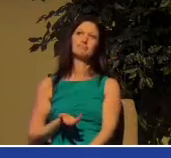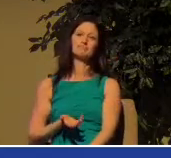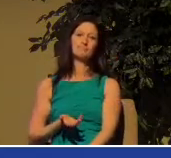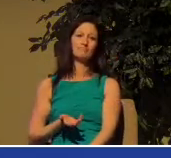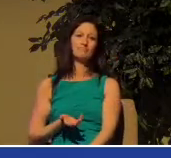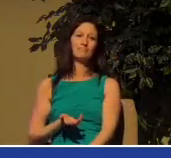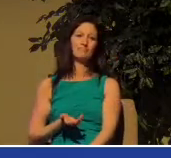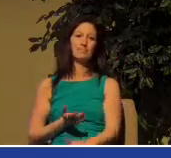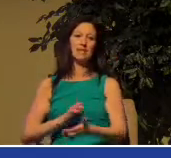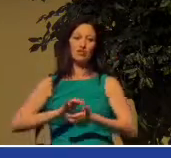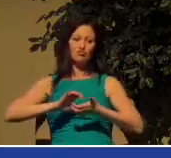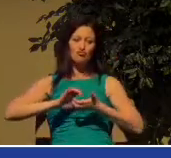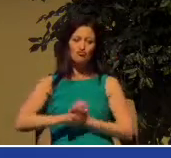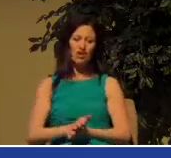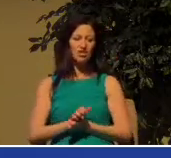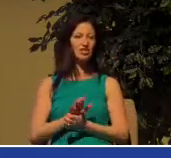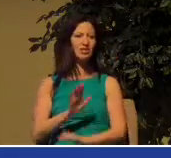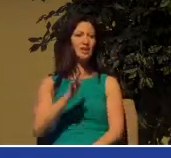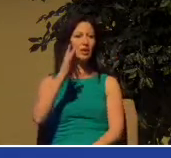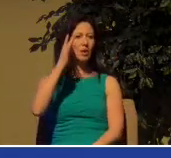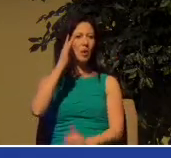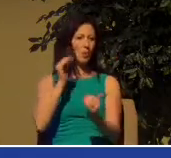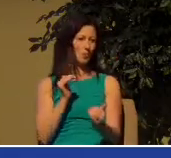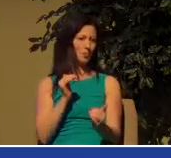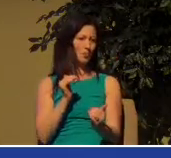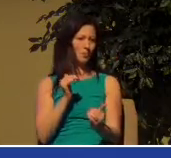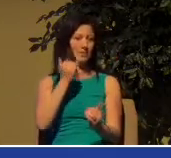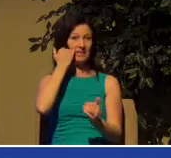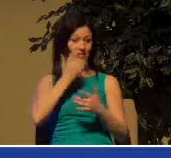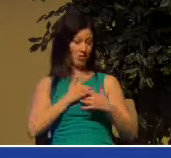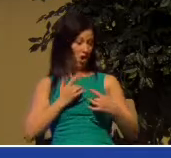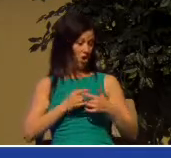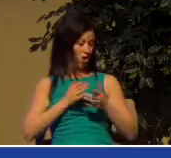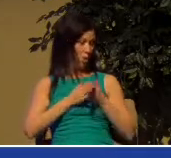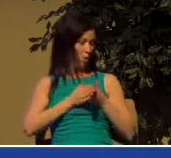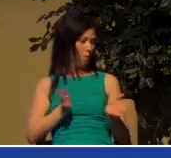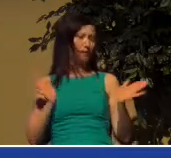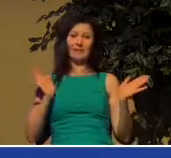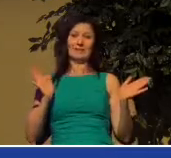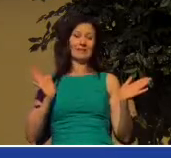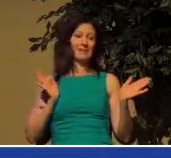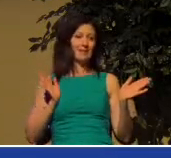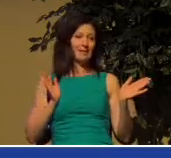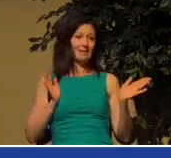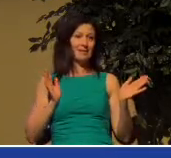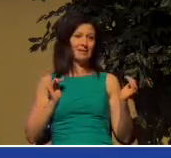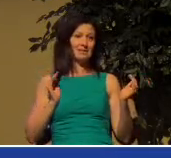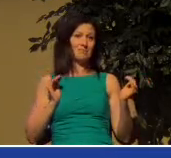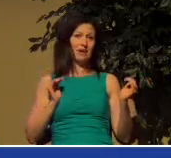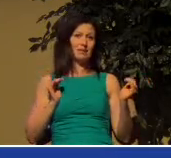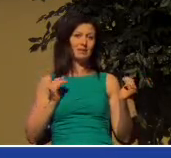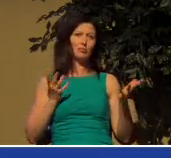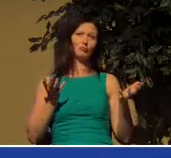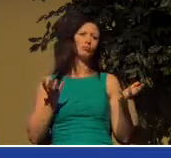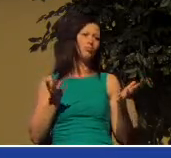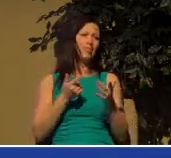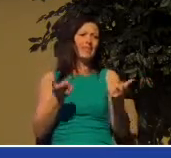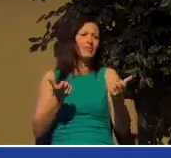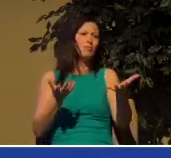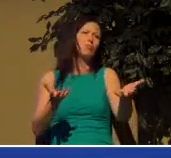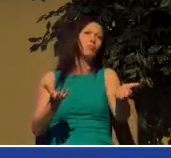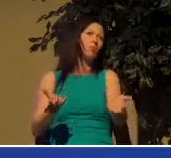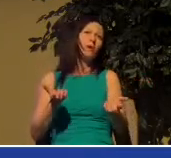did. Because when your heart is wide open, you expect your deepest longings to be